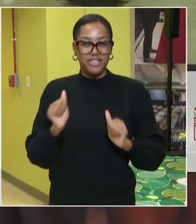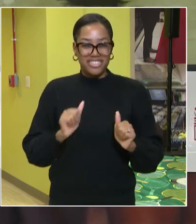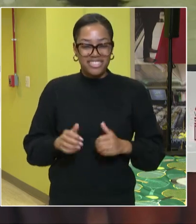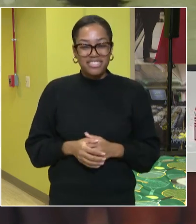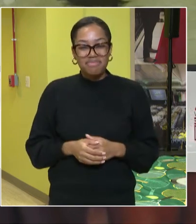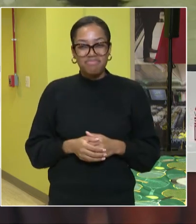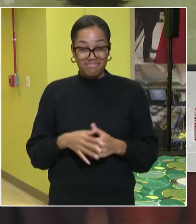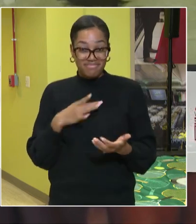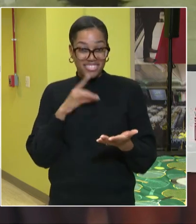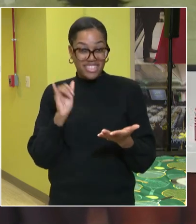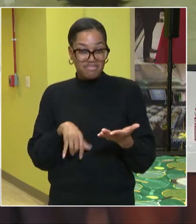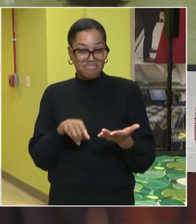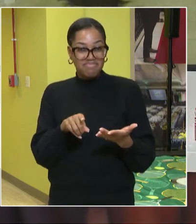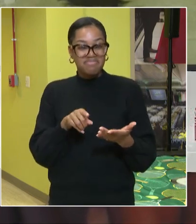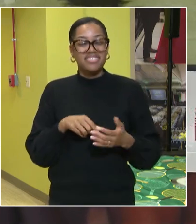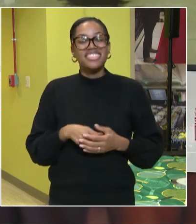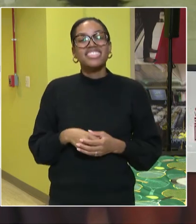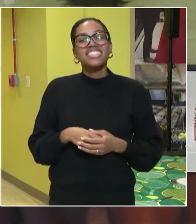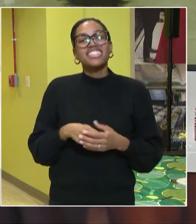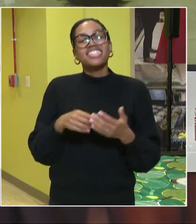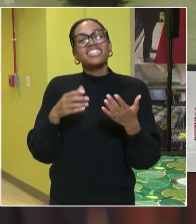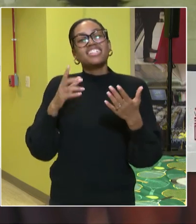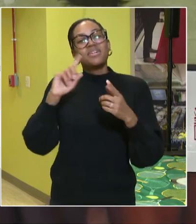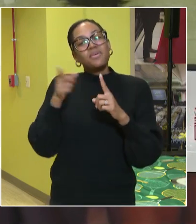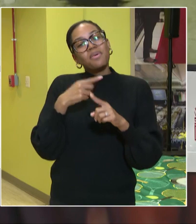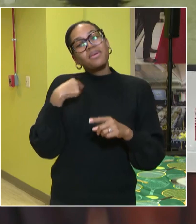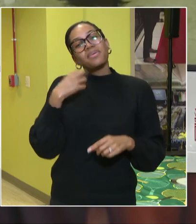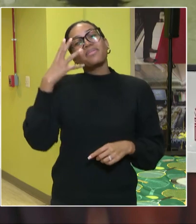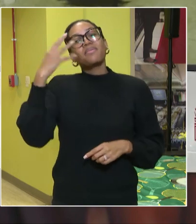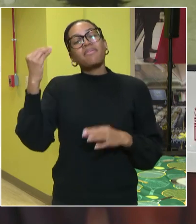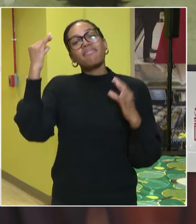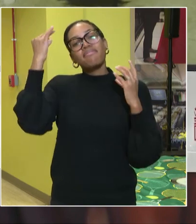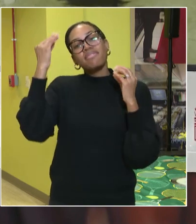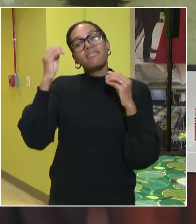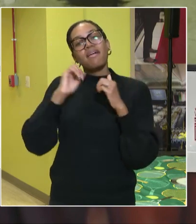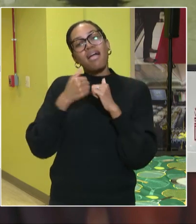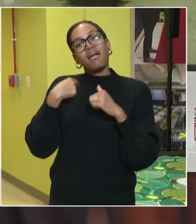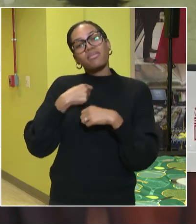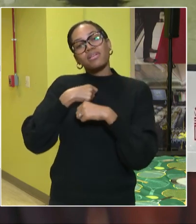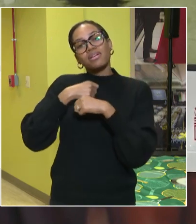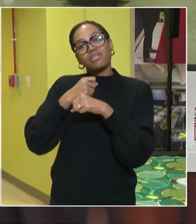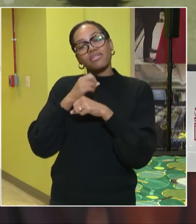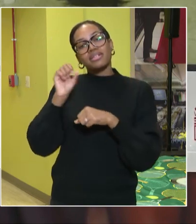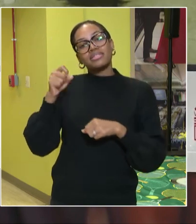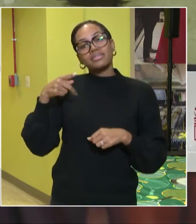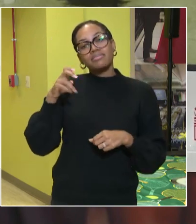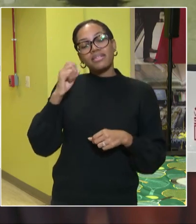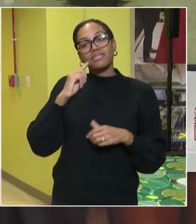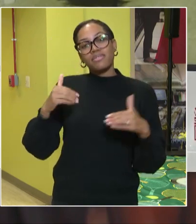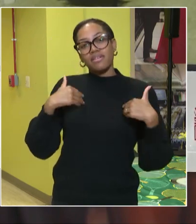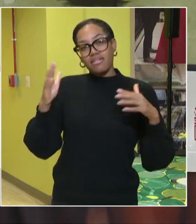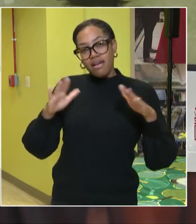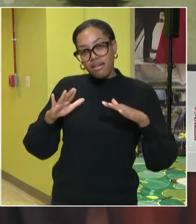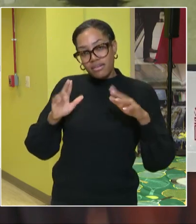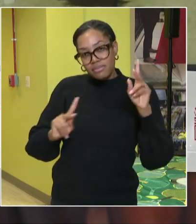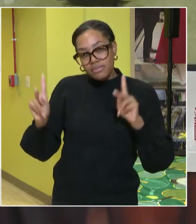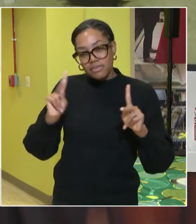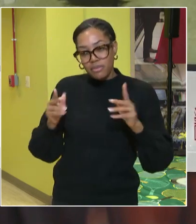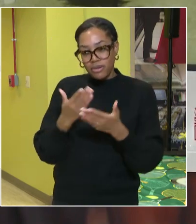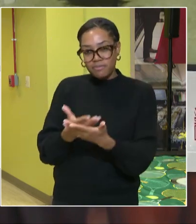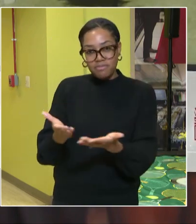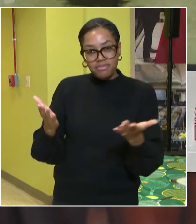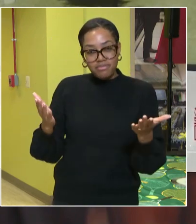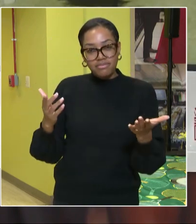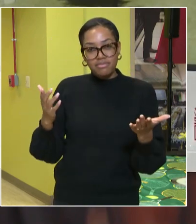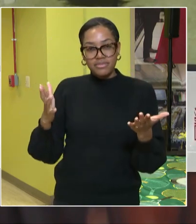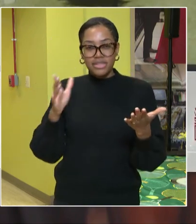So as we go out and think about how we create spaces for young people to find inspiration, discipline, and a sense of belonging,